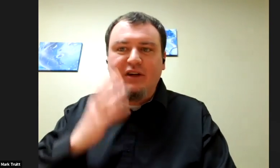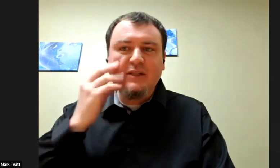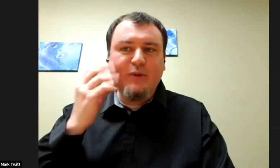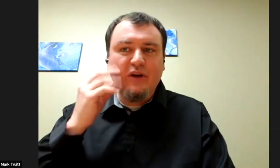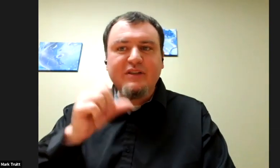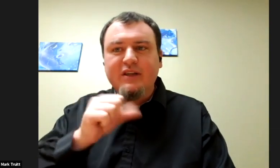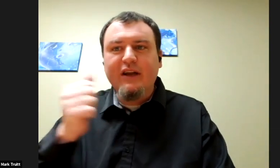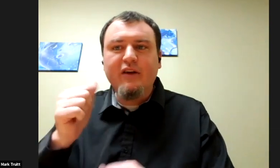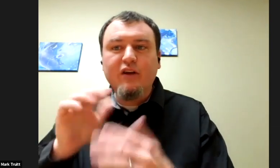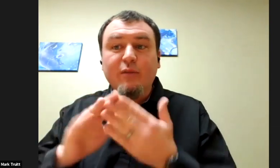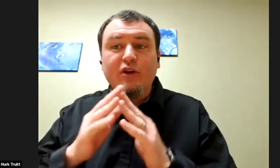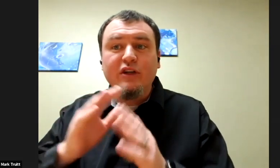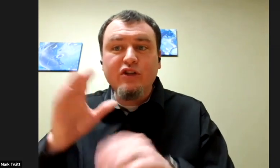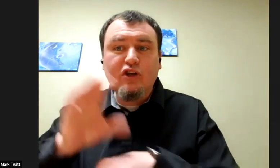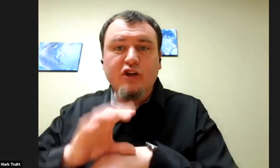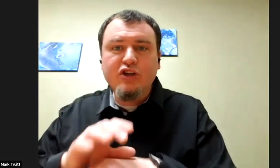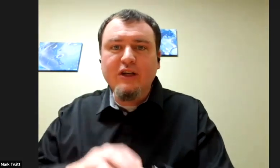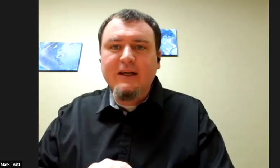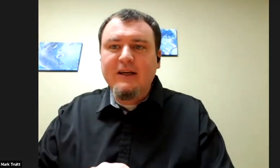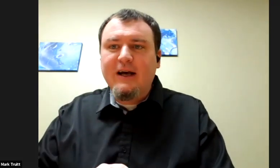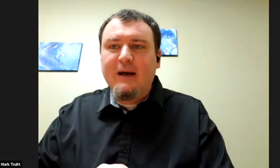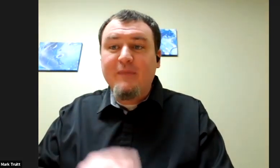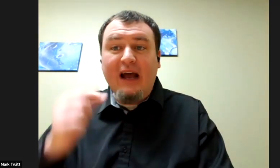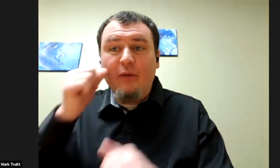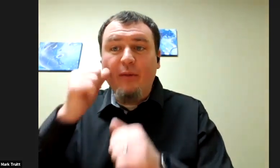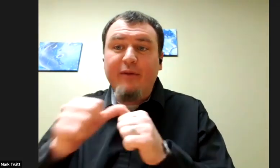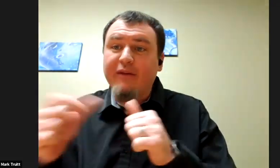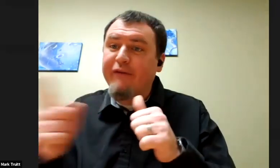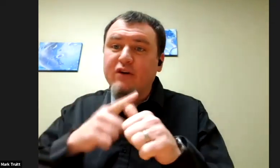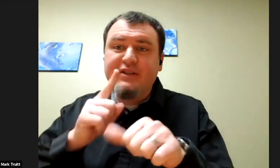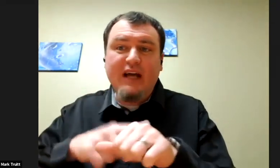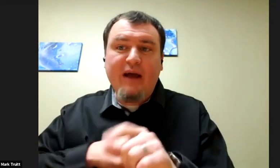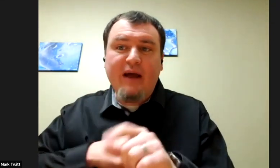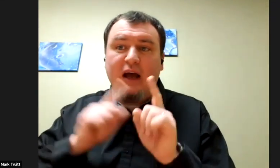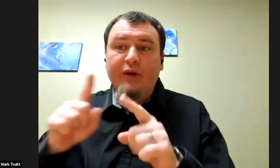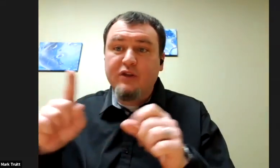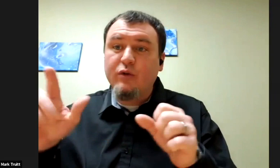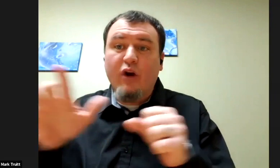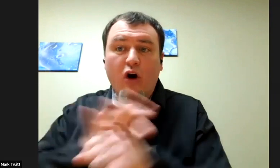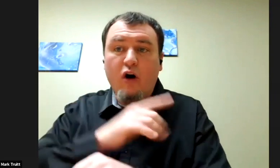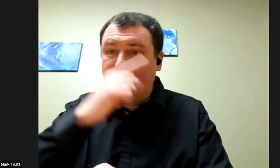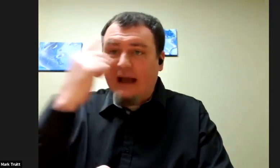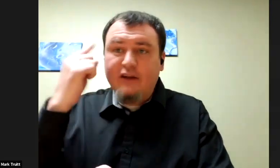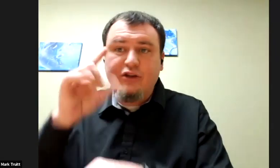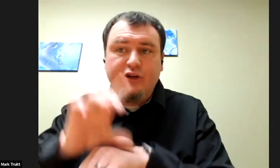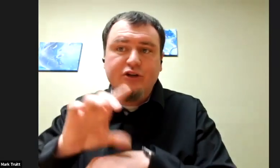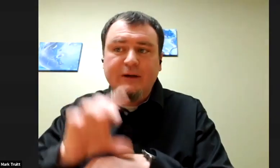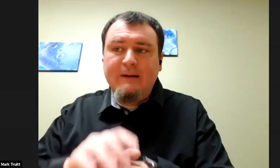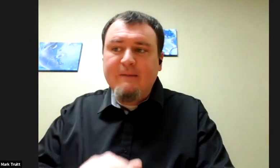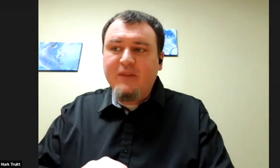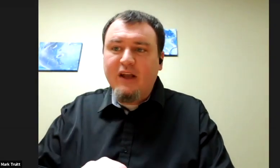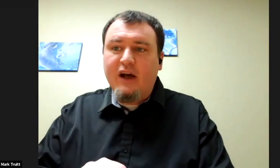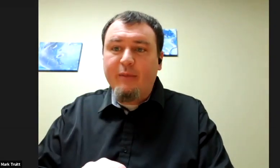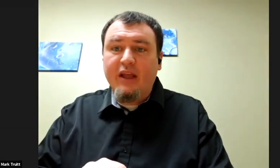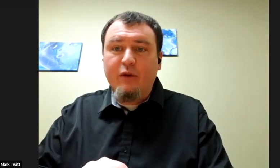you've never experienced another community's church. I remember the first time I went to an all-black